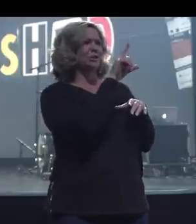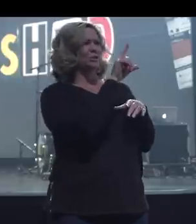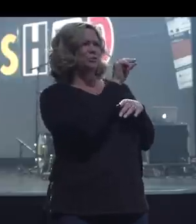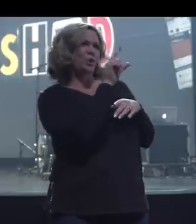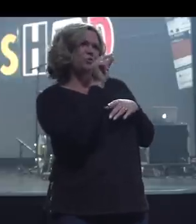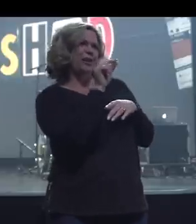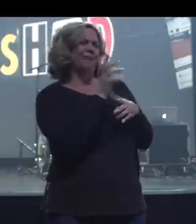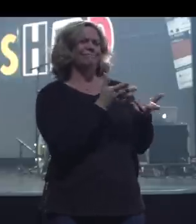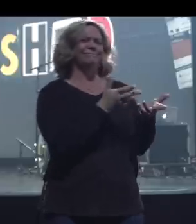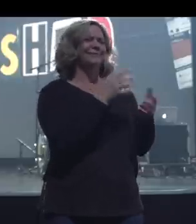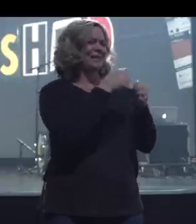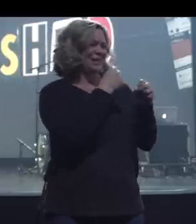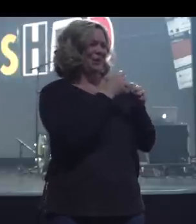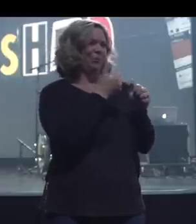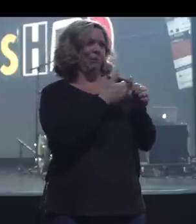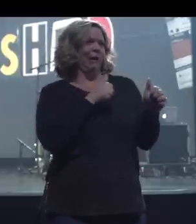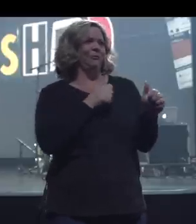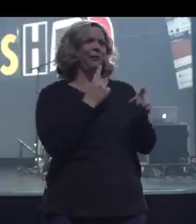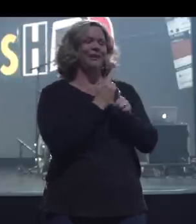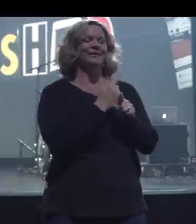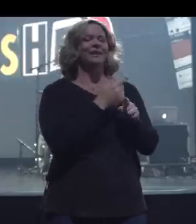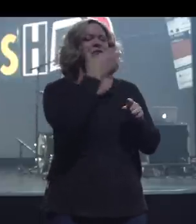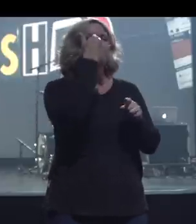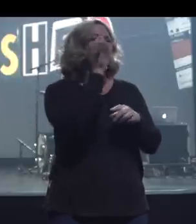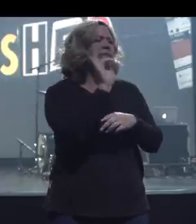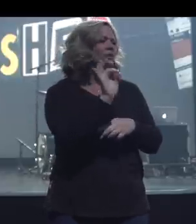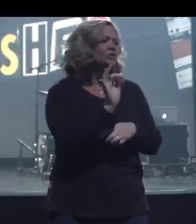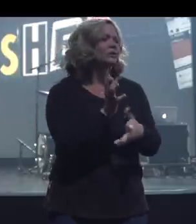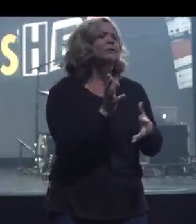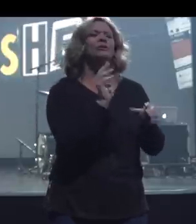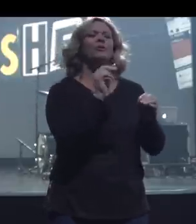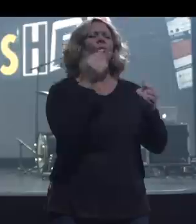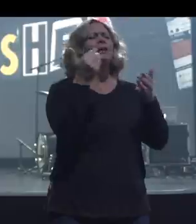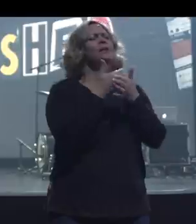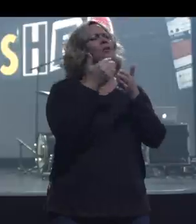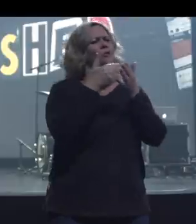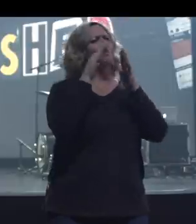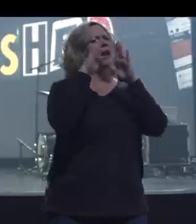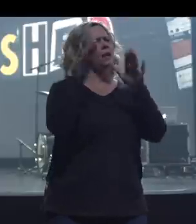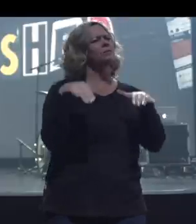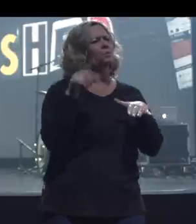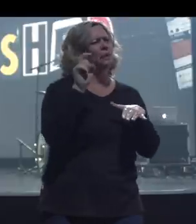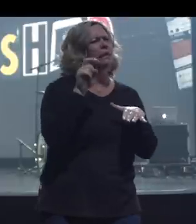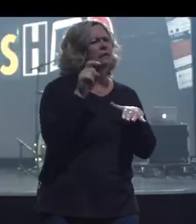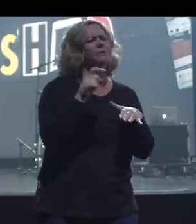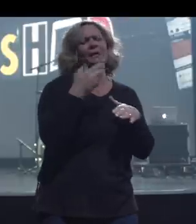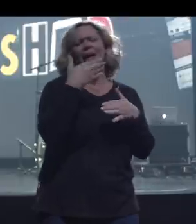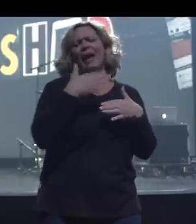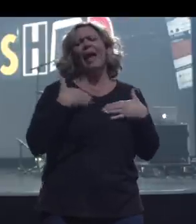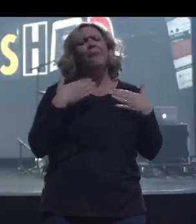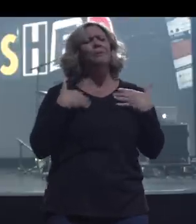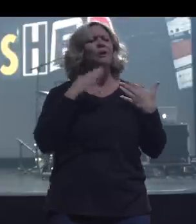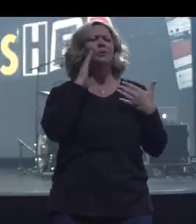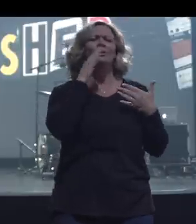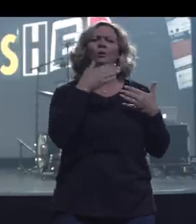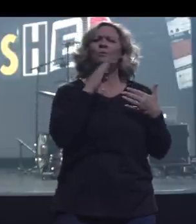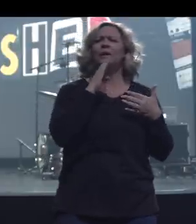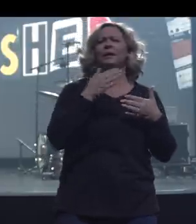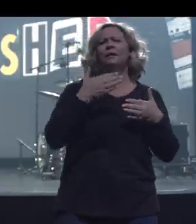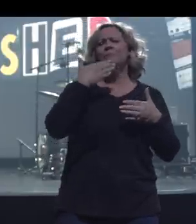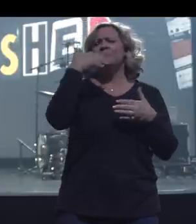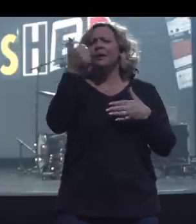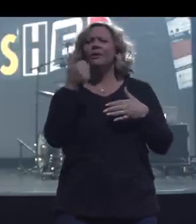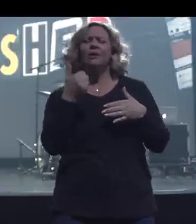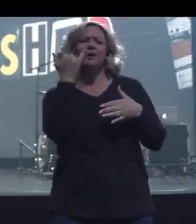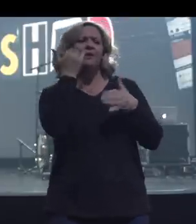behind now, you know? Or, hey, forget the furniture. We got to get a new place. We'd just be so much happier. We'd be so much happier if we just